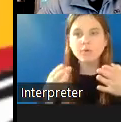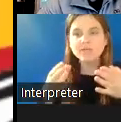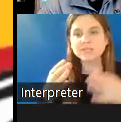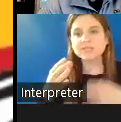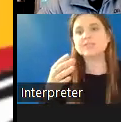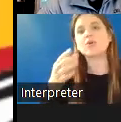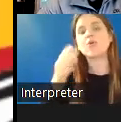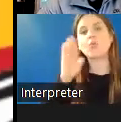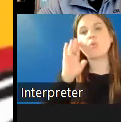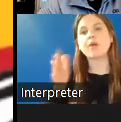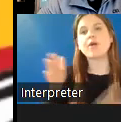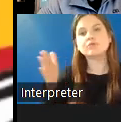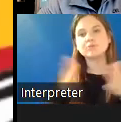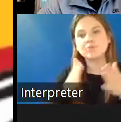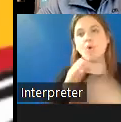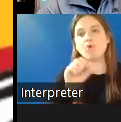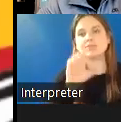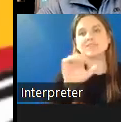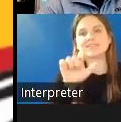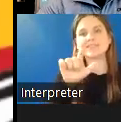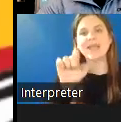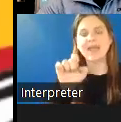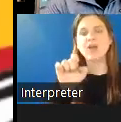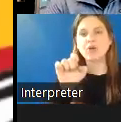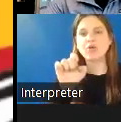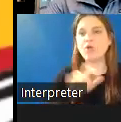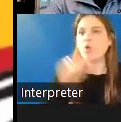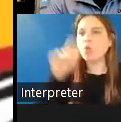small scale, low intensity burns.